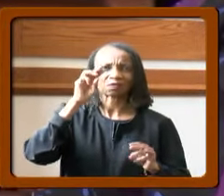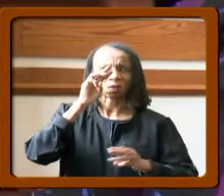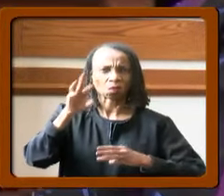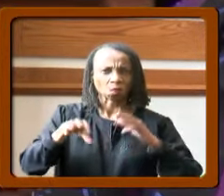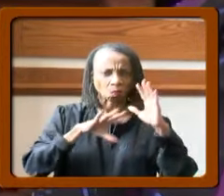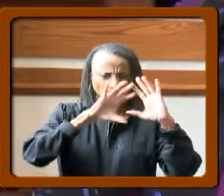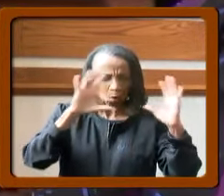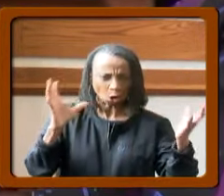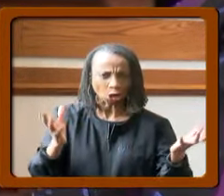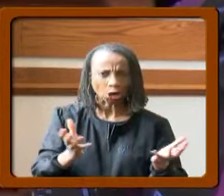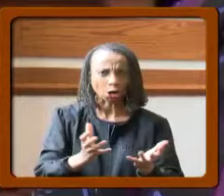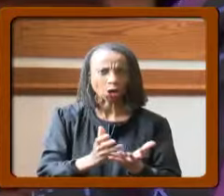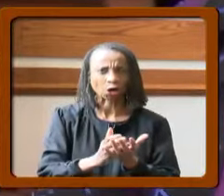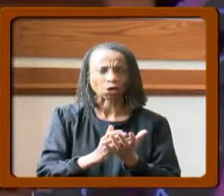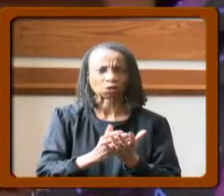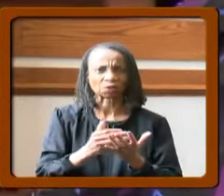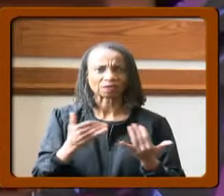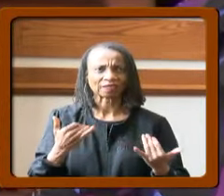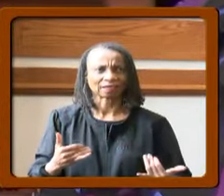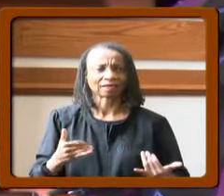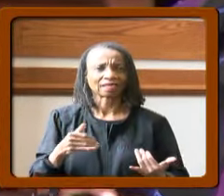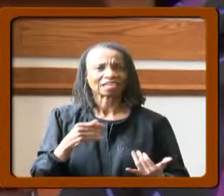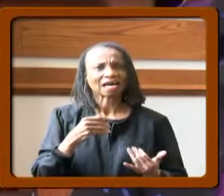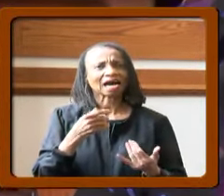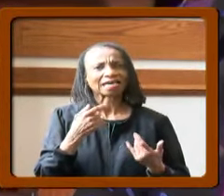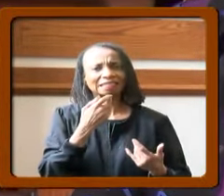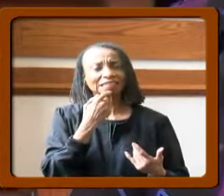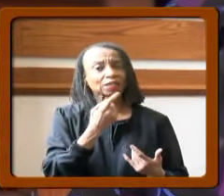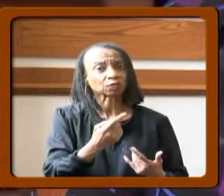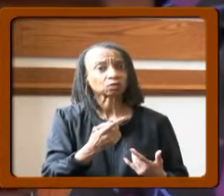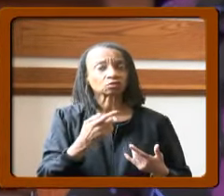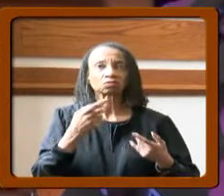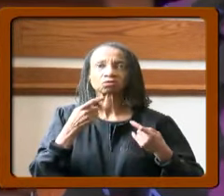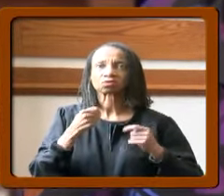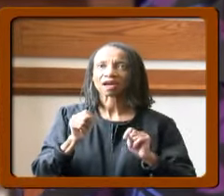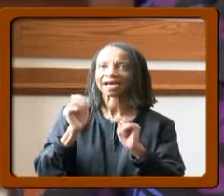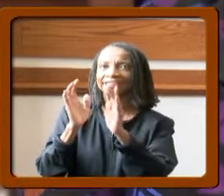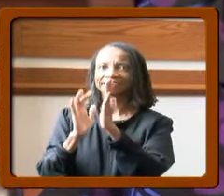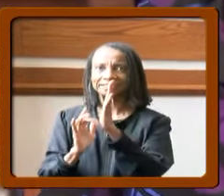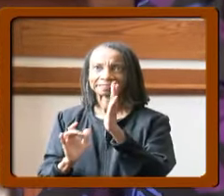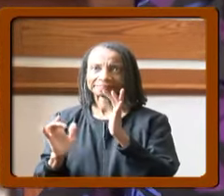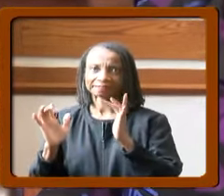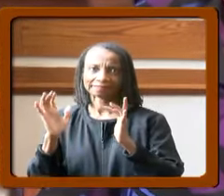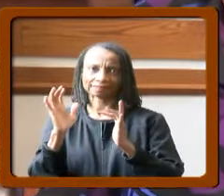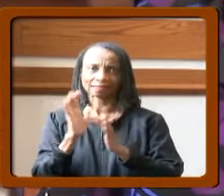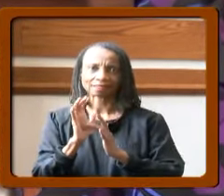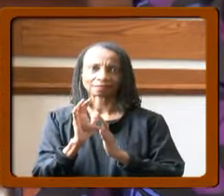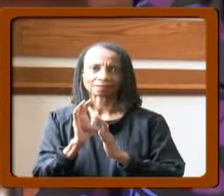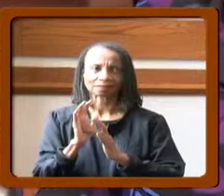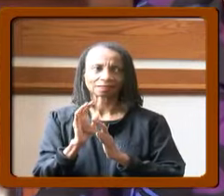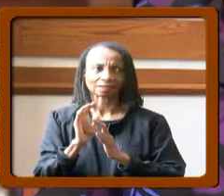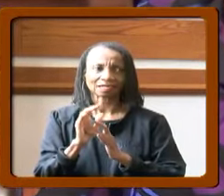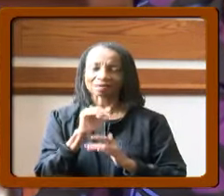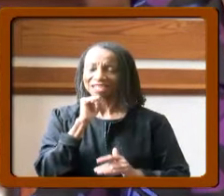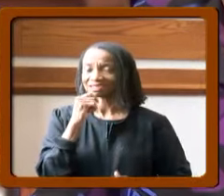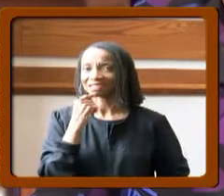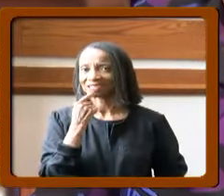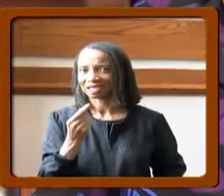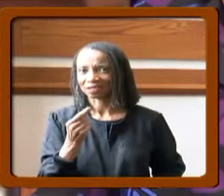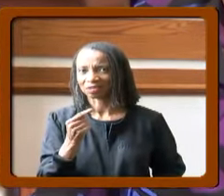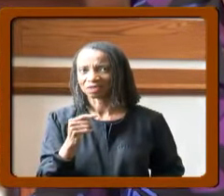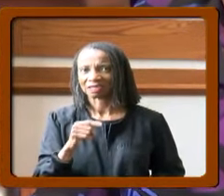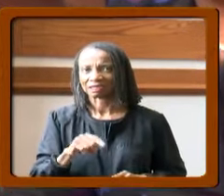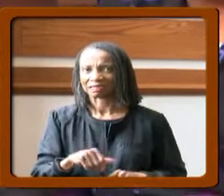Try Jesus. I said, try Jesus. Try Jesus. I'm not telling you based